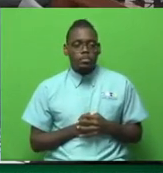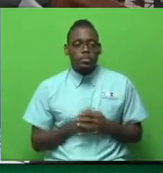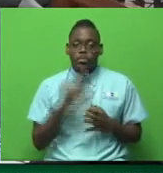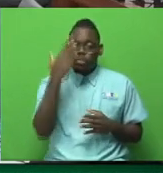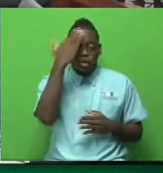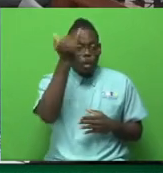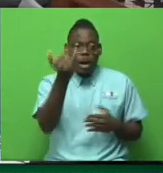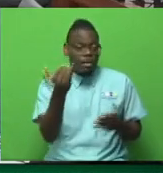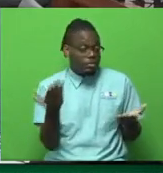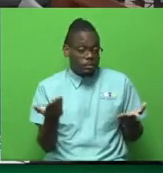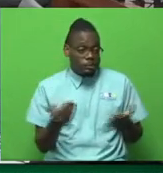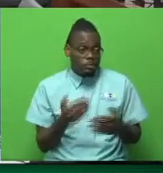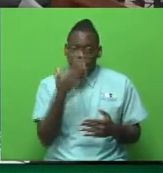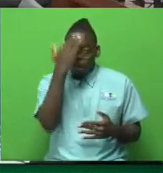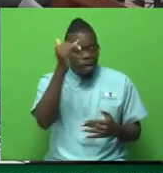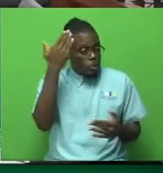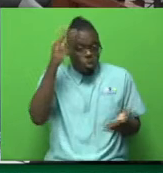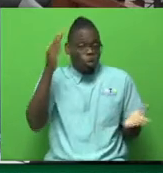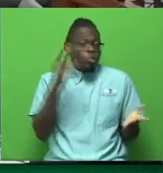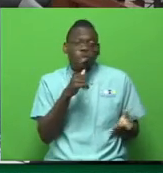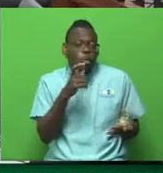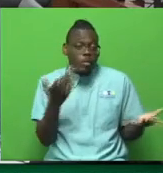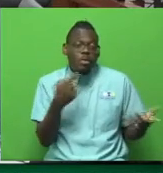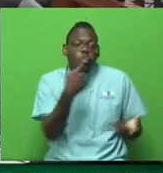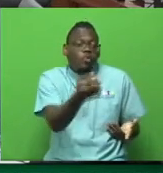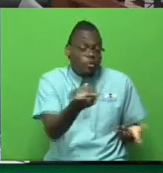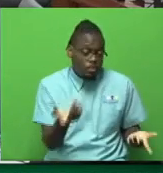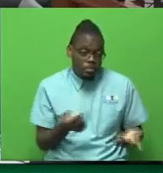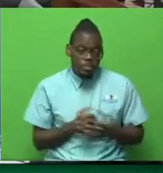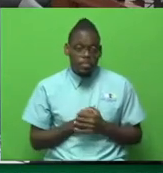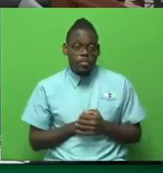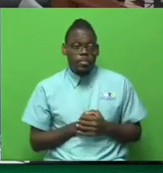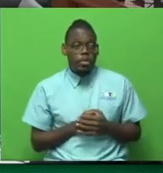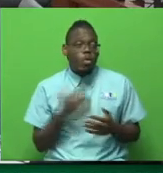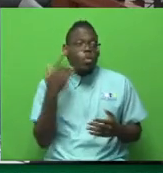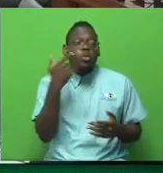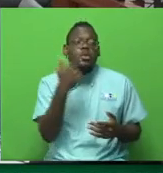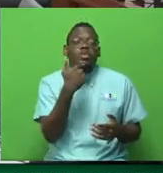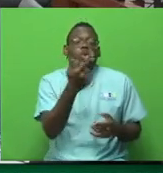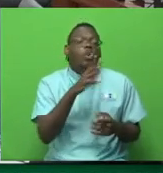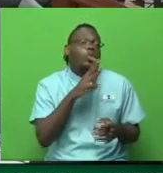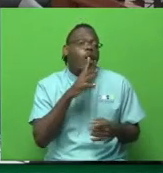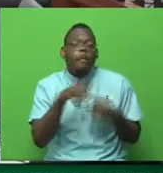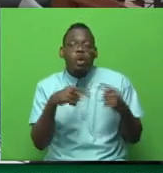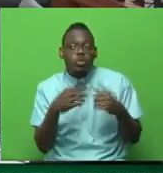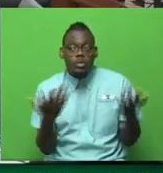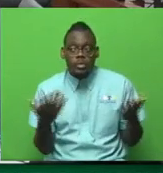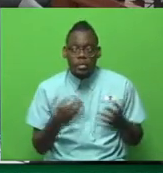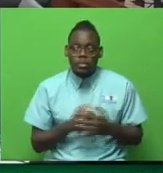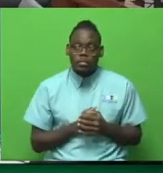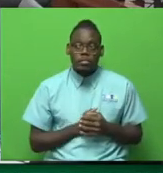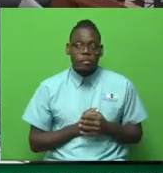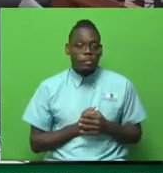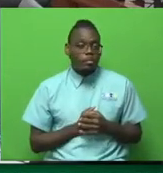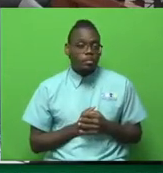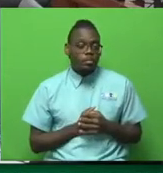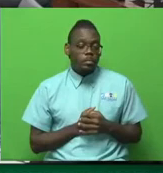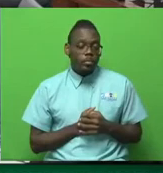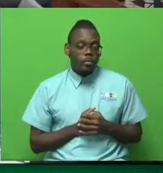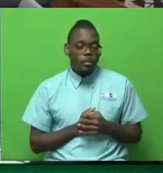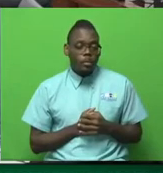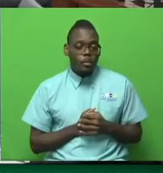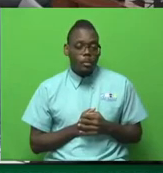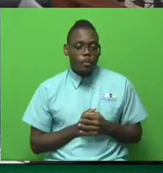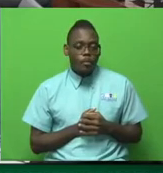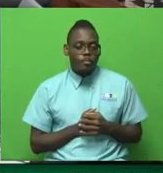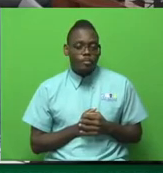characters say who your sources identify what it is you're speaking about thank you